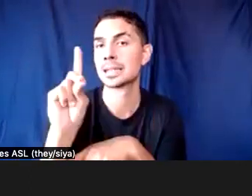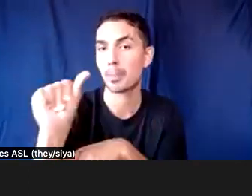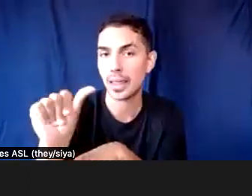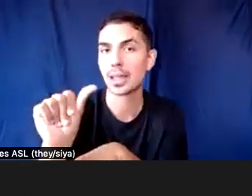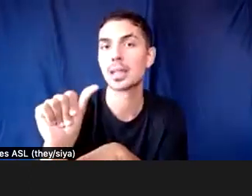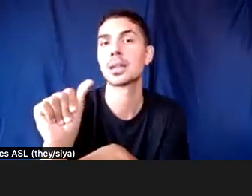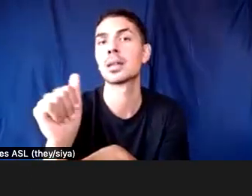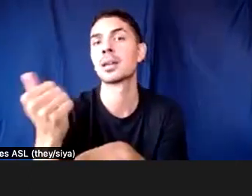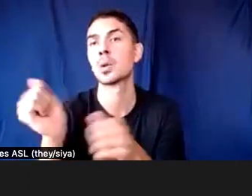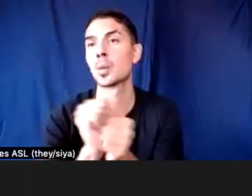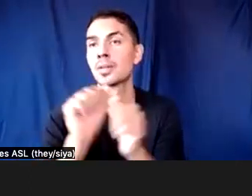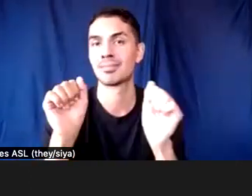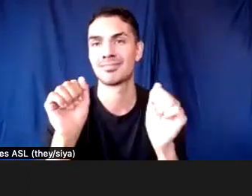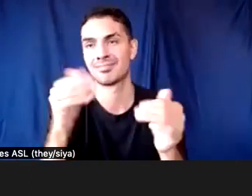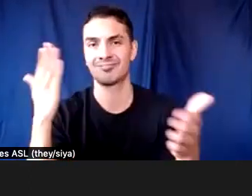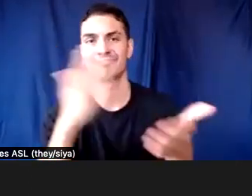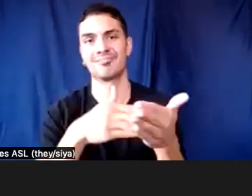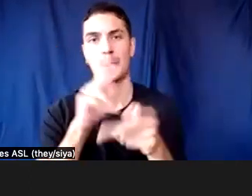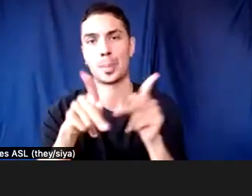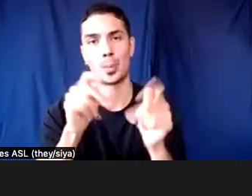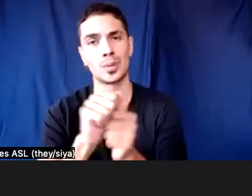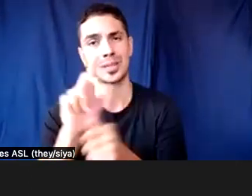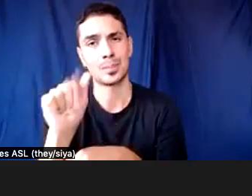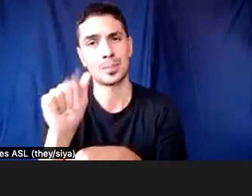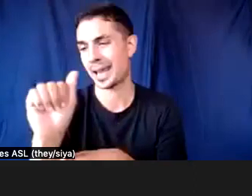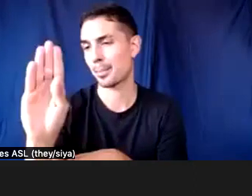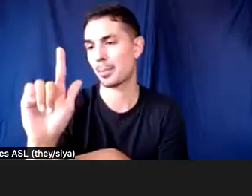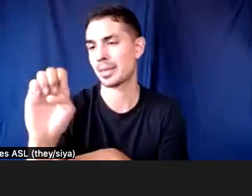and ableism. Thank you for that.